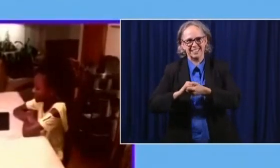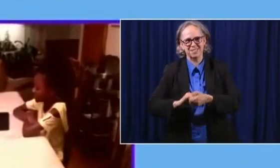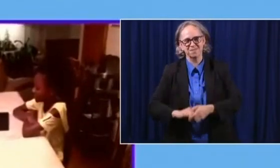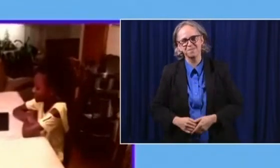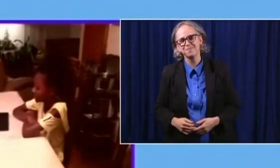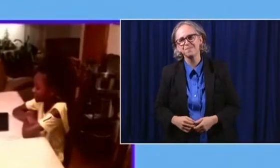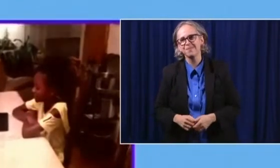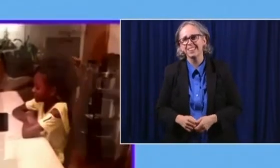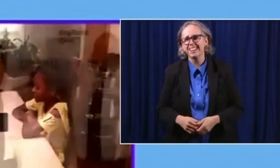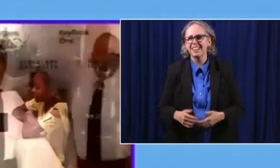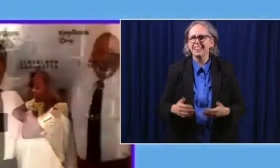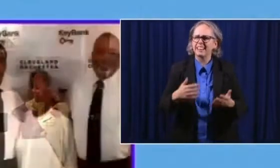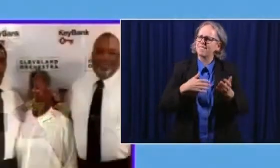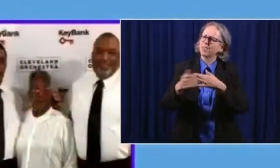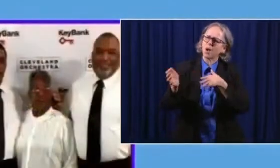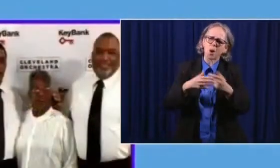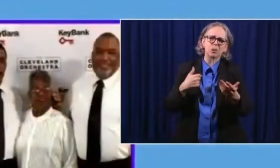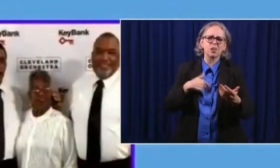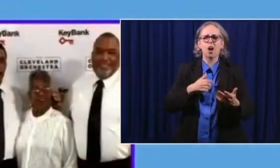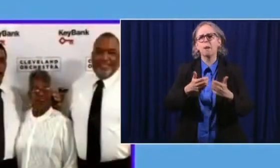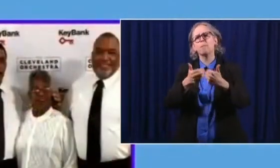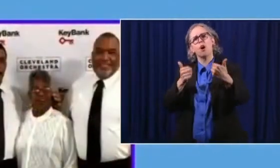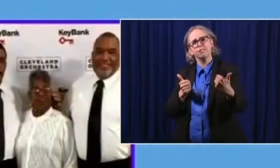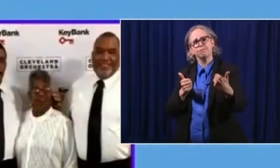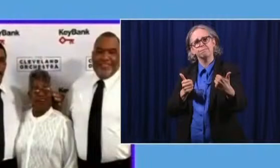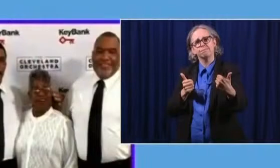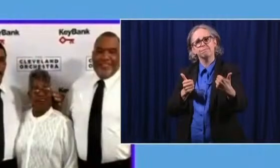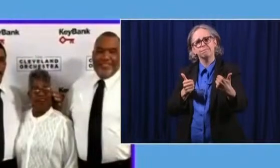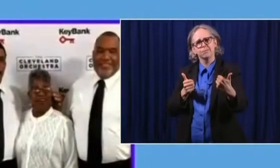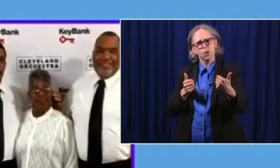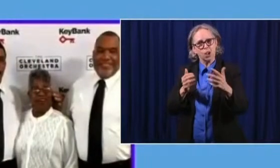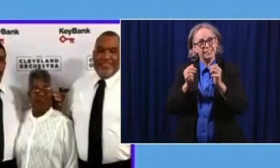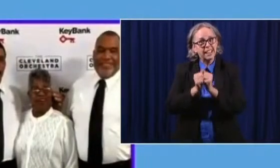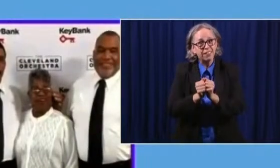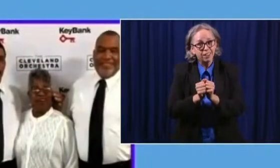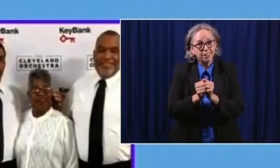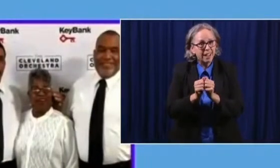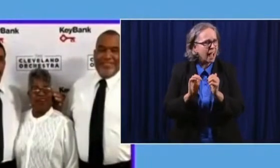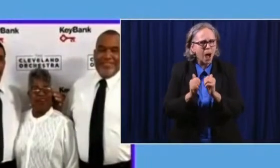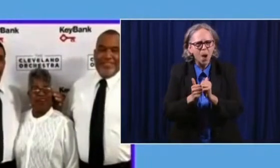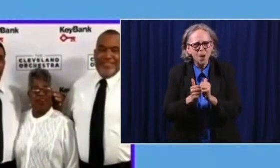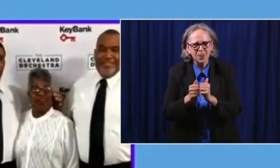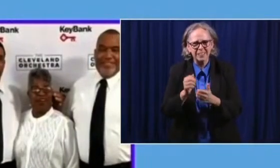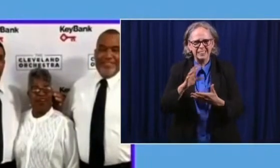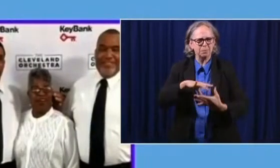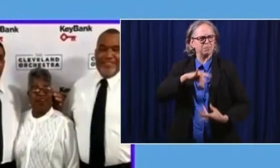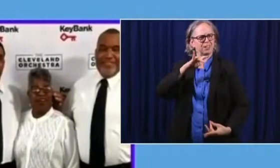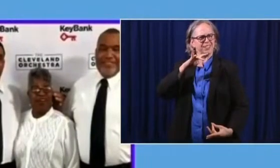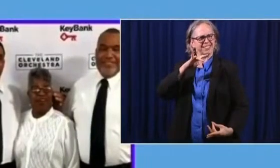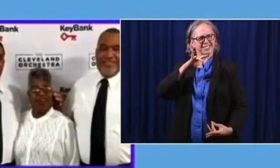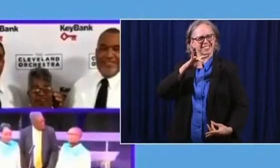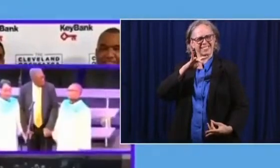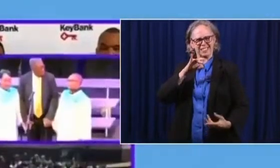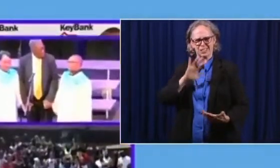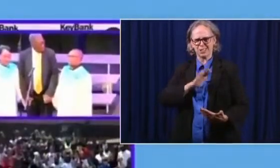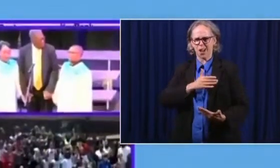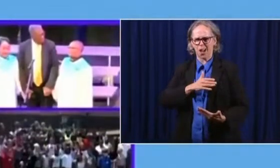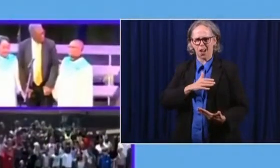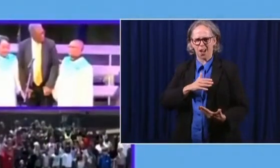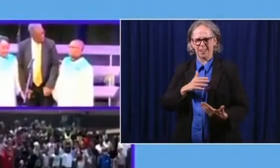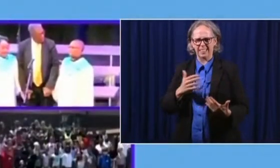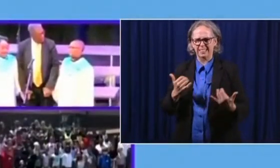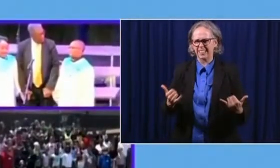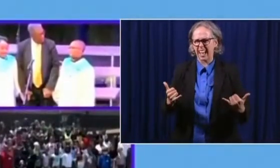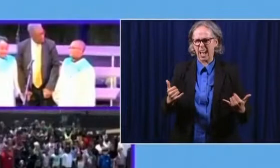Even though we are apart, we are together in spirit and in song. Today we